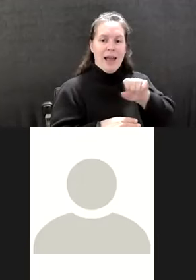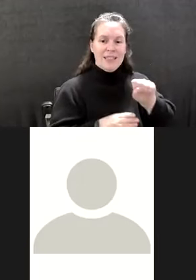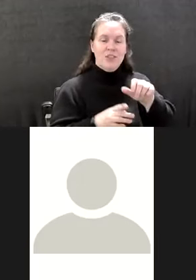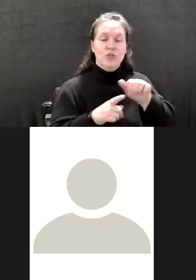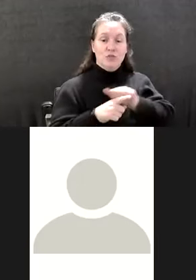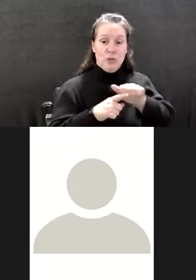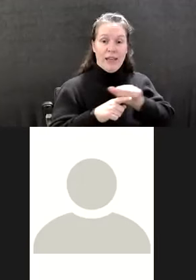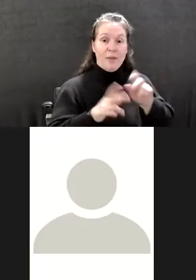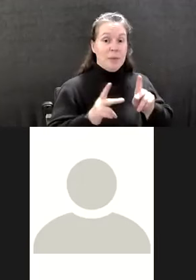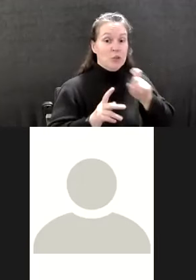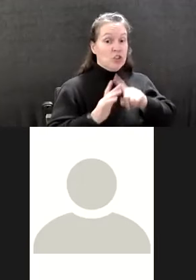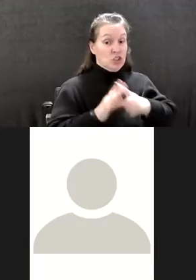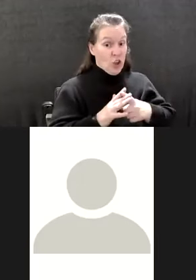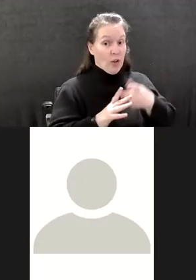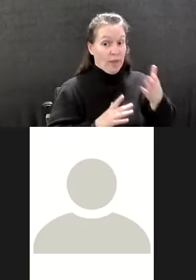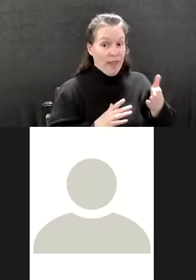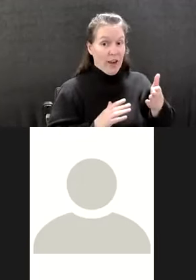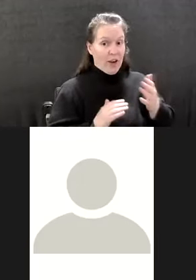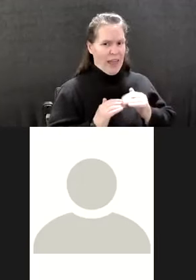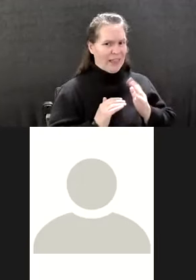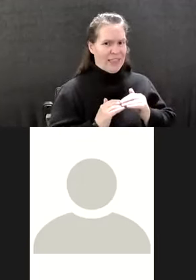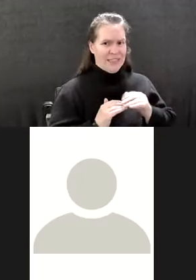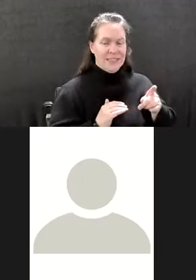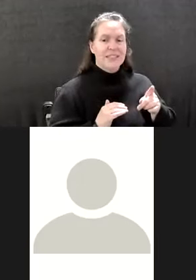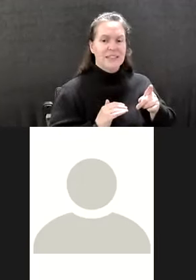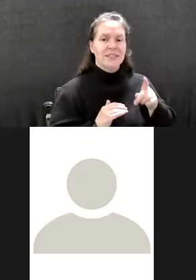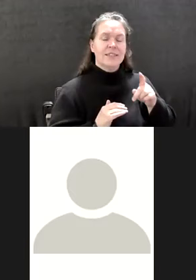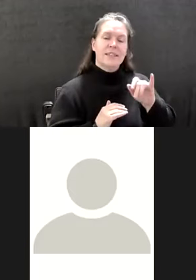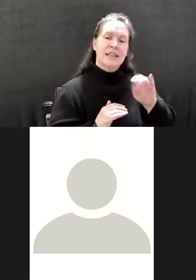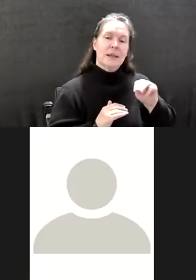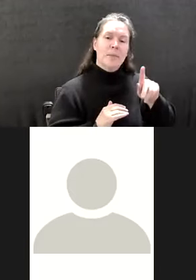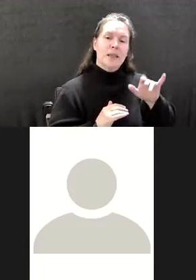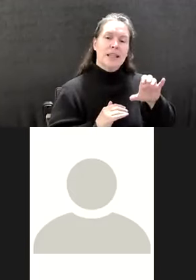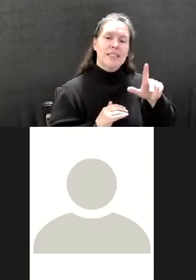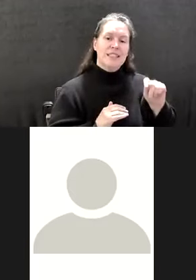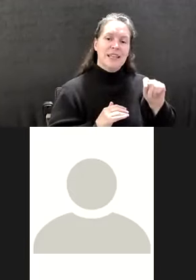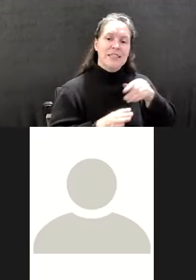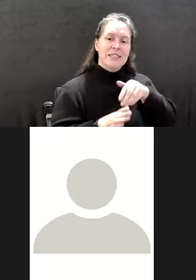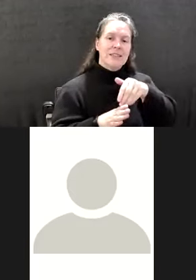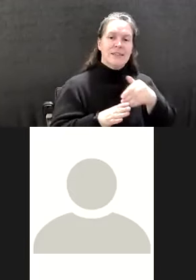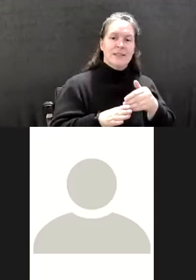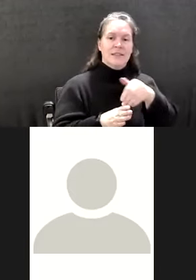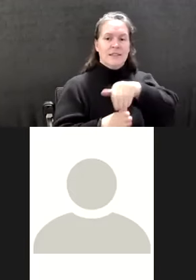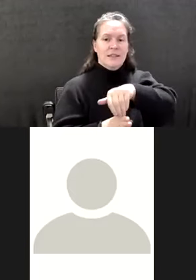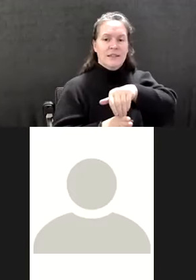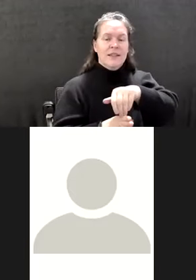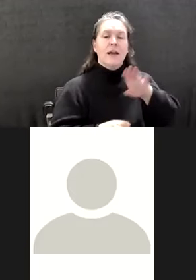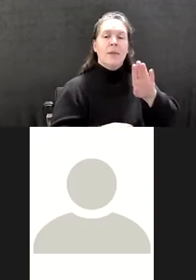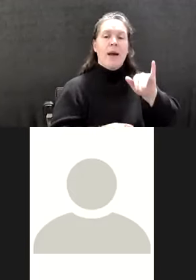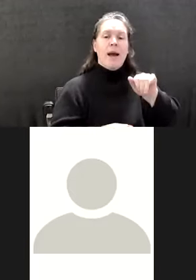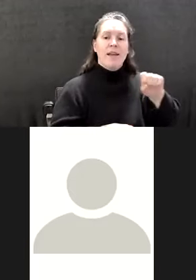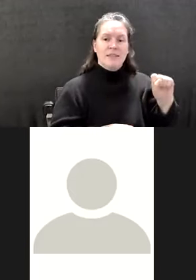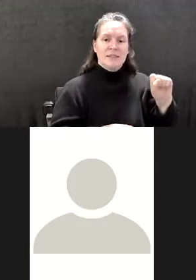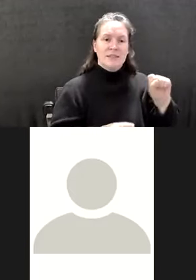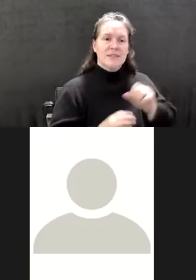At the very least. So I would beg you to consider making some of the training topics be